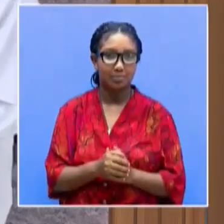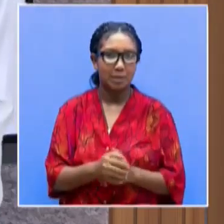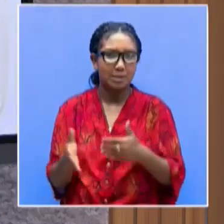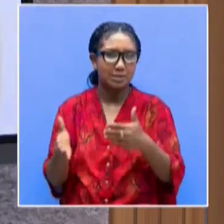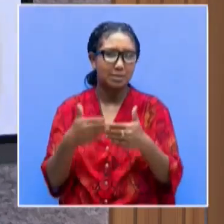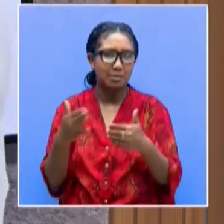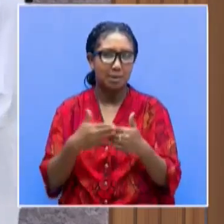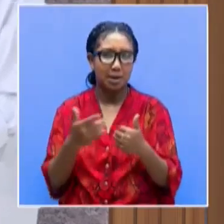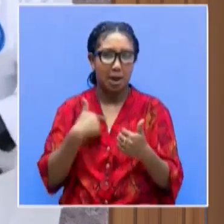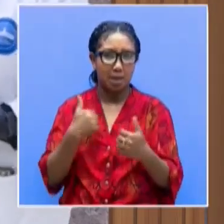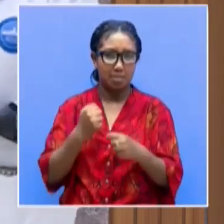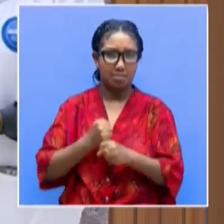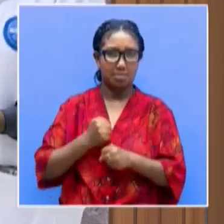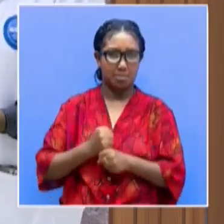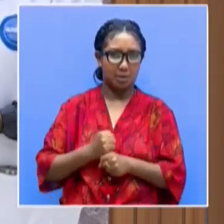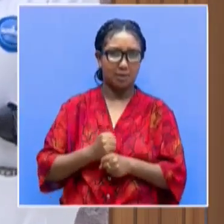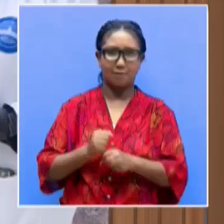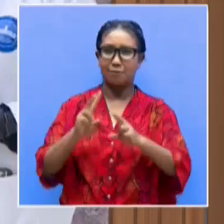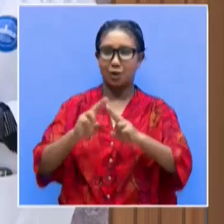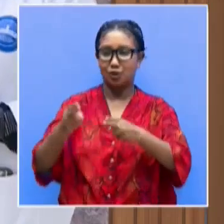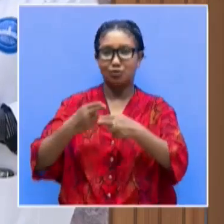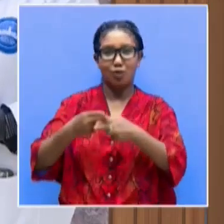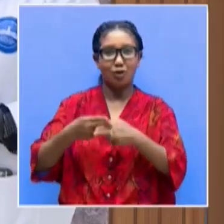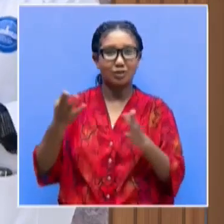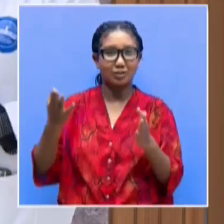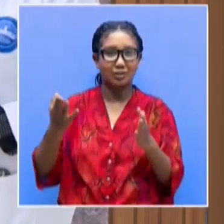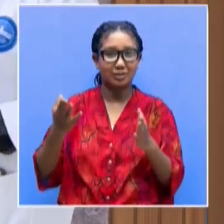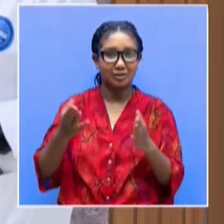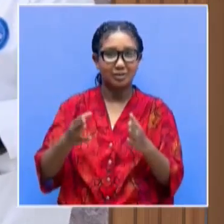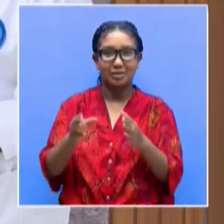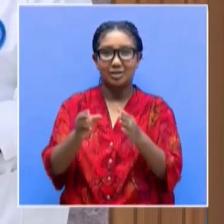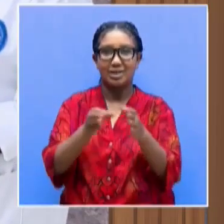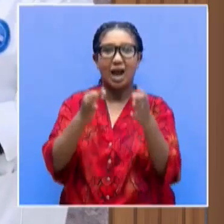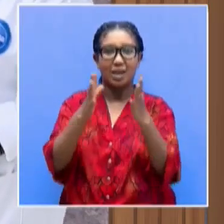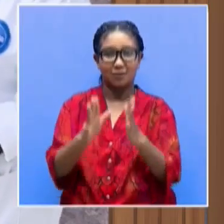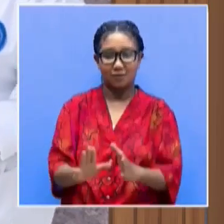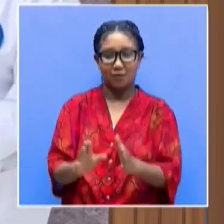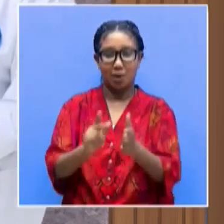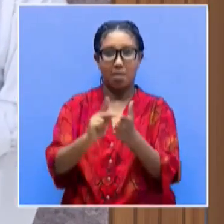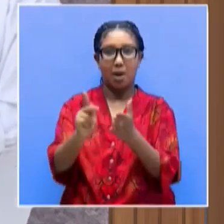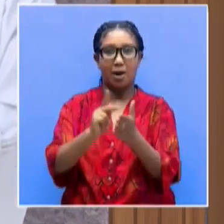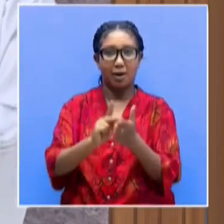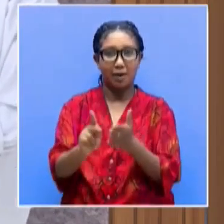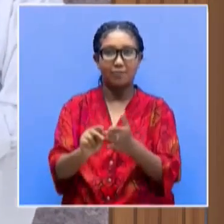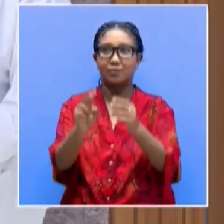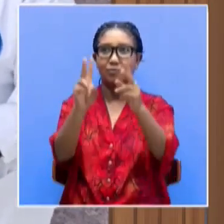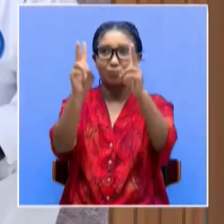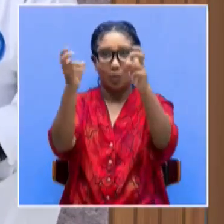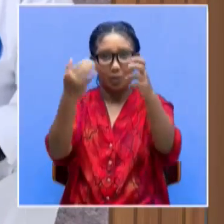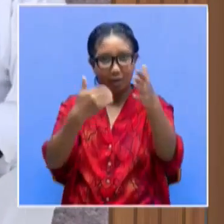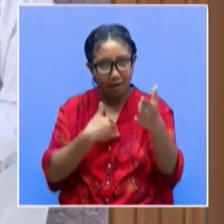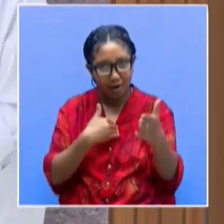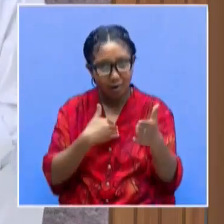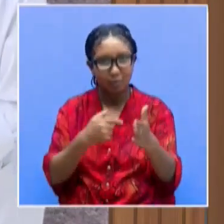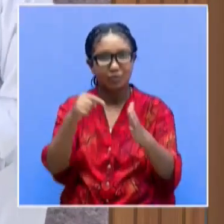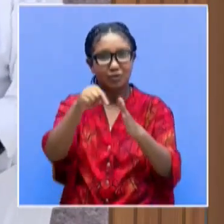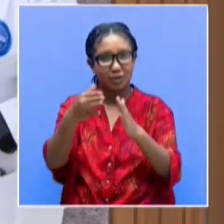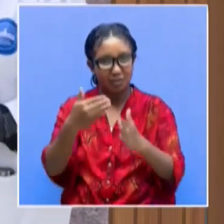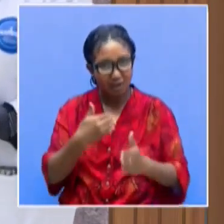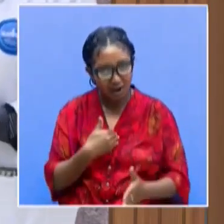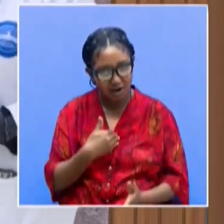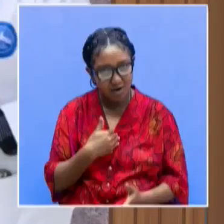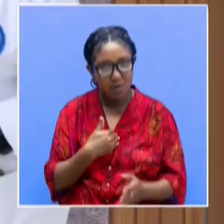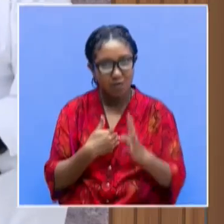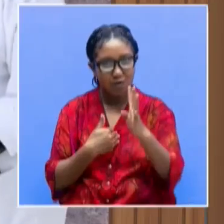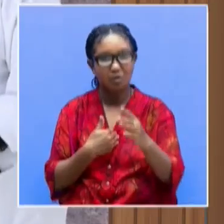Simply, I make what? I make a very short narrative paragraph with a topic sentence and 4